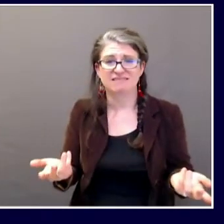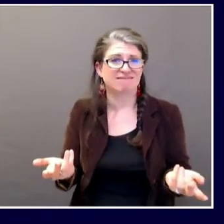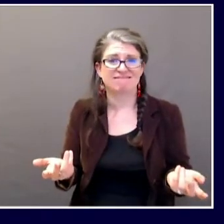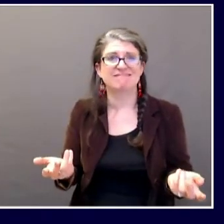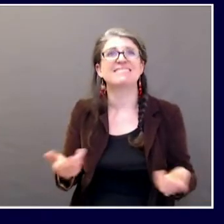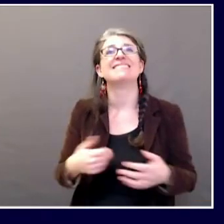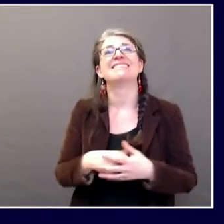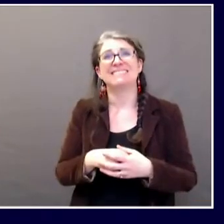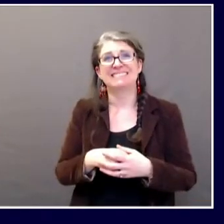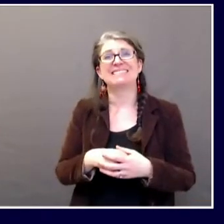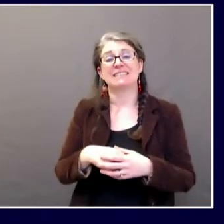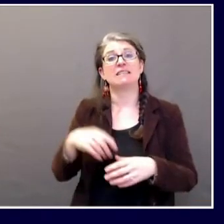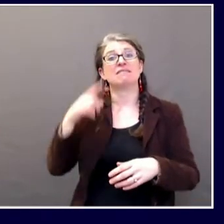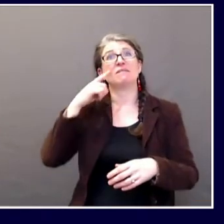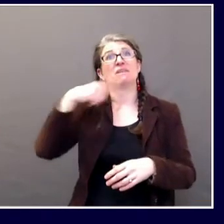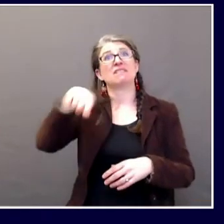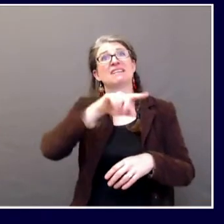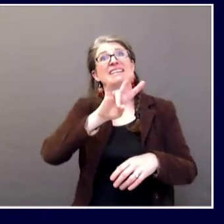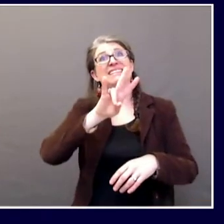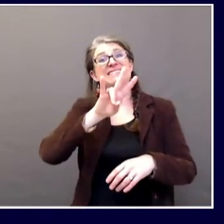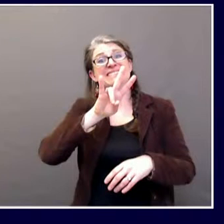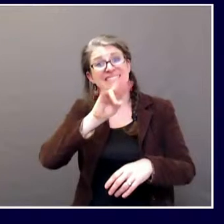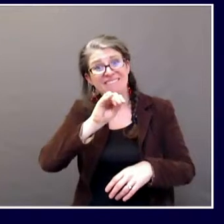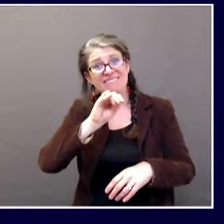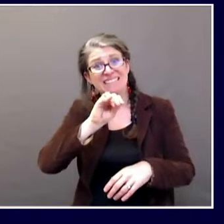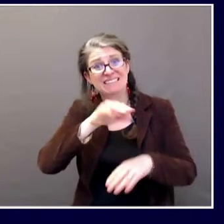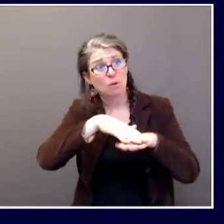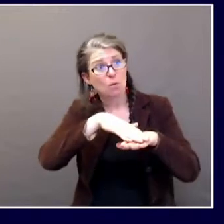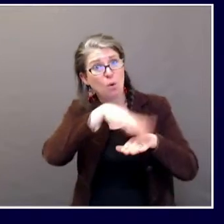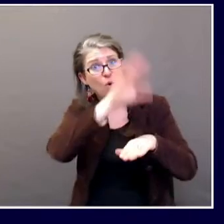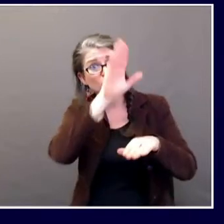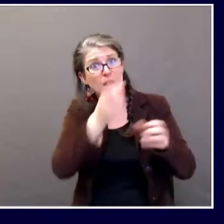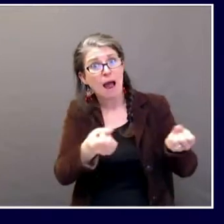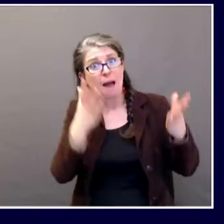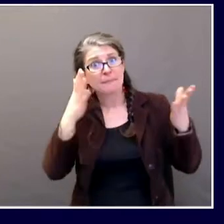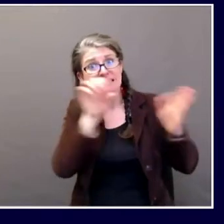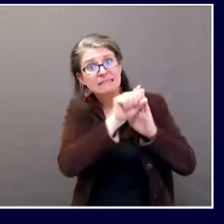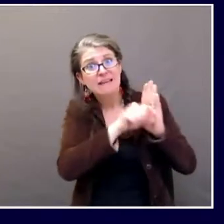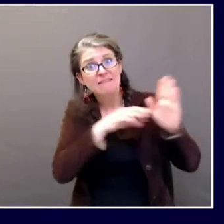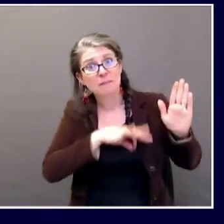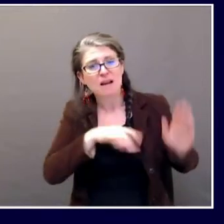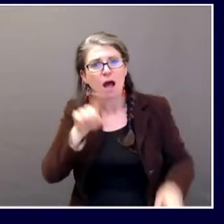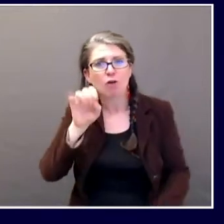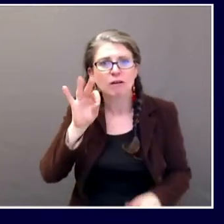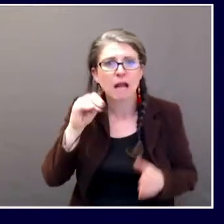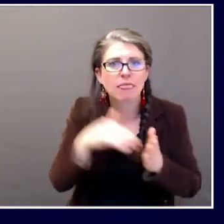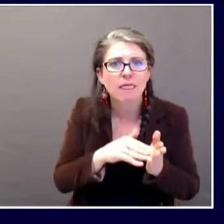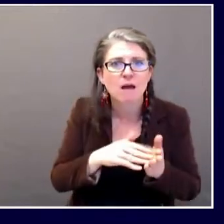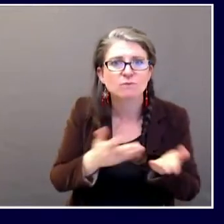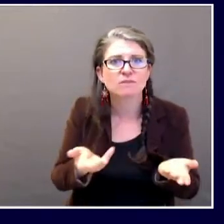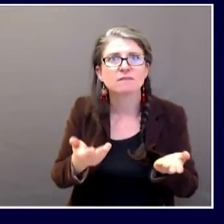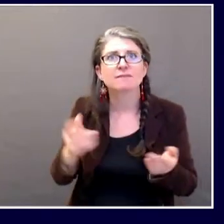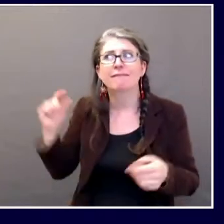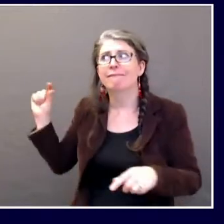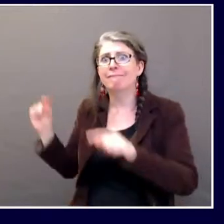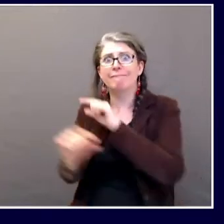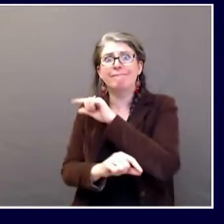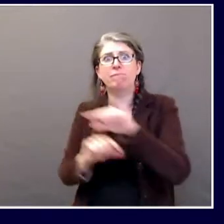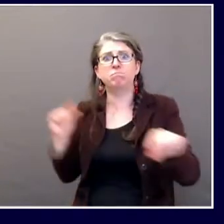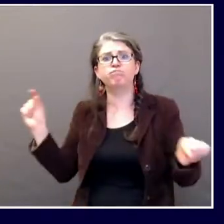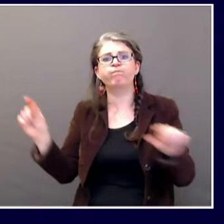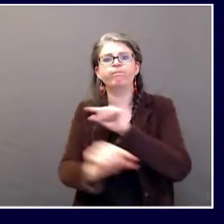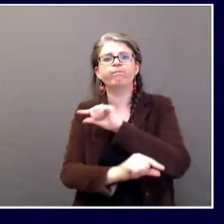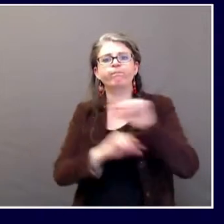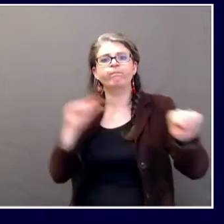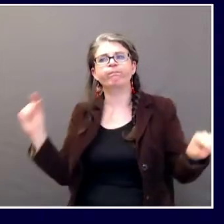system employees and municipal sewage and water treatment plant operators undertake is critical. We literally would